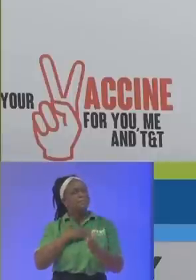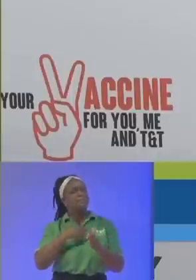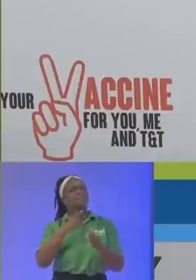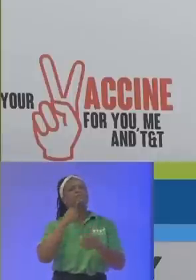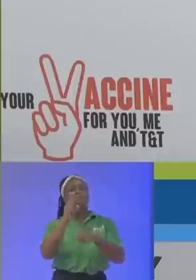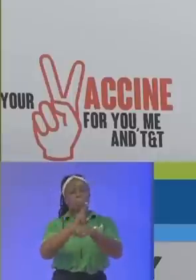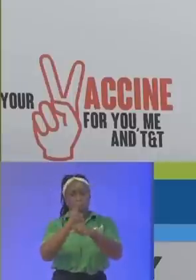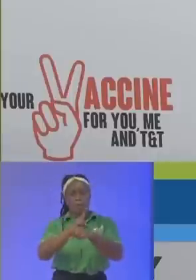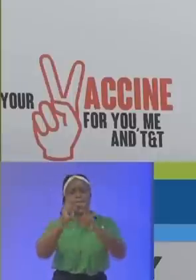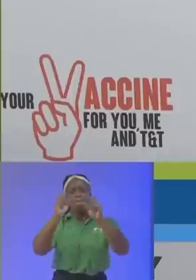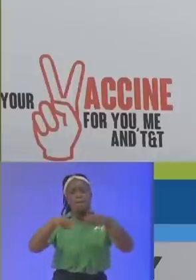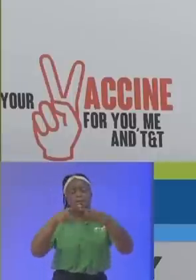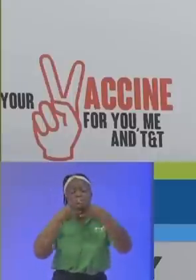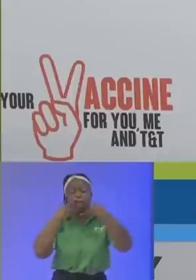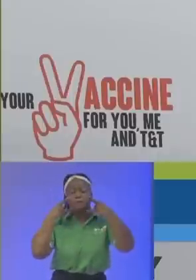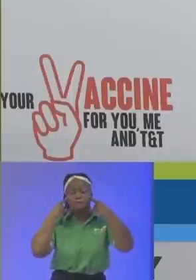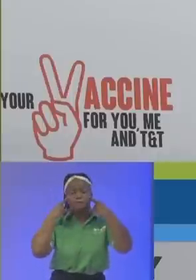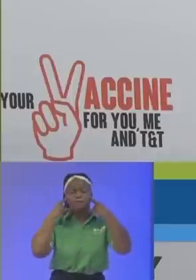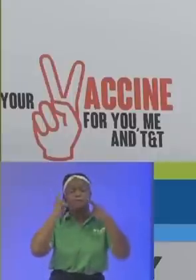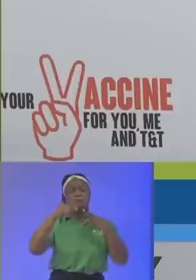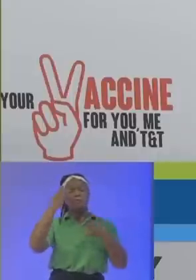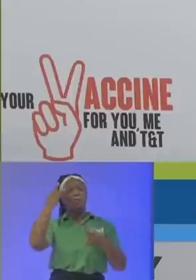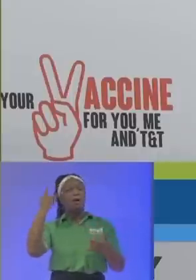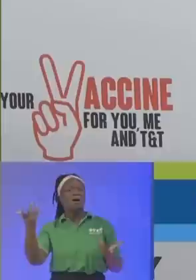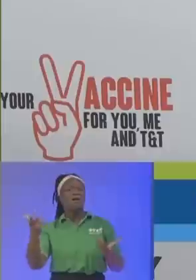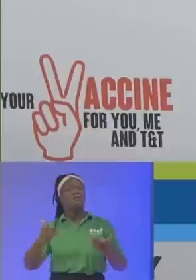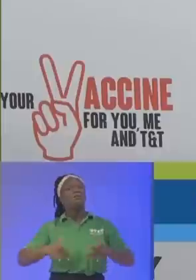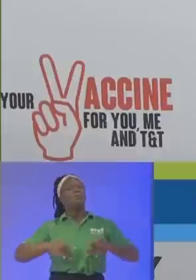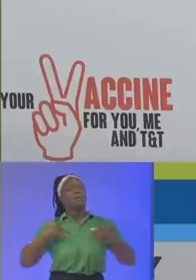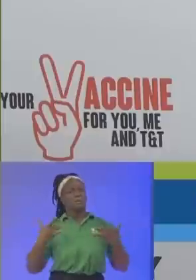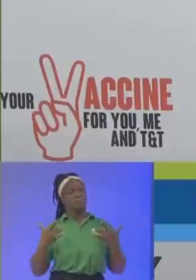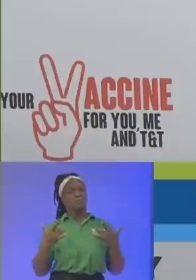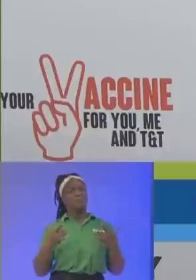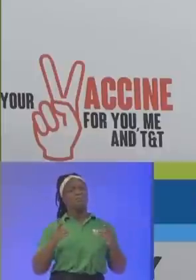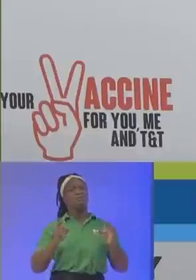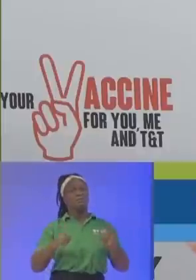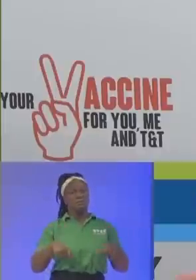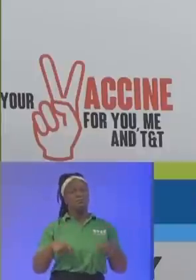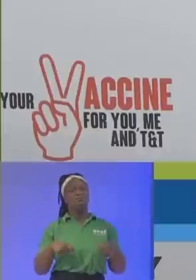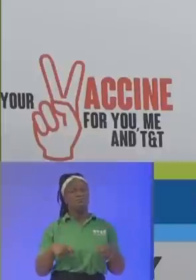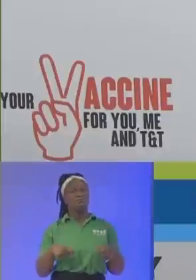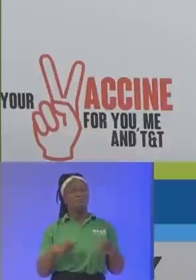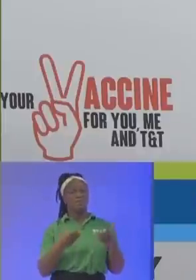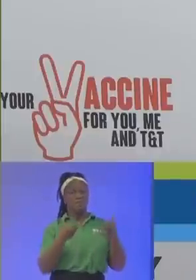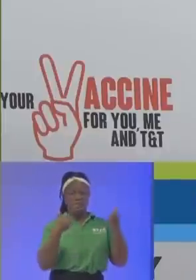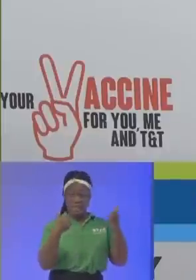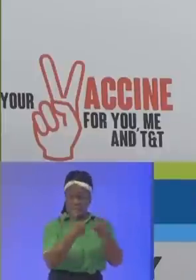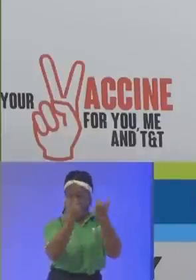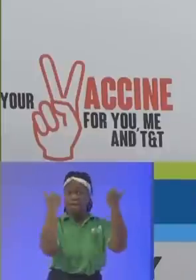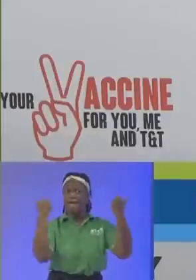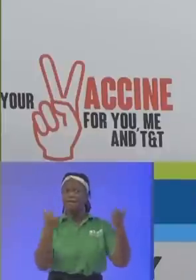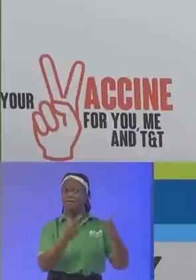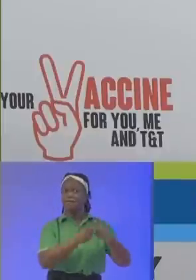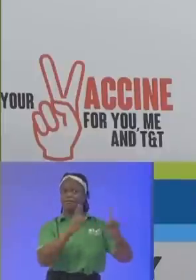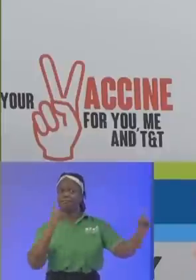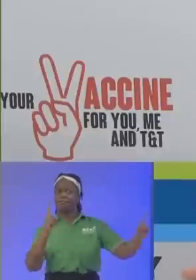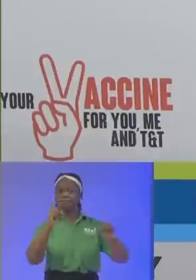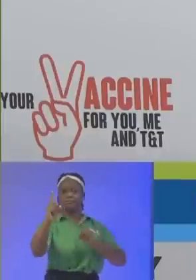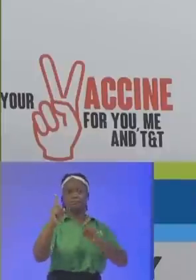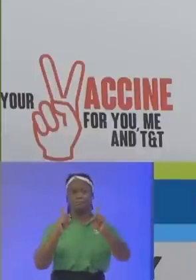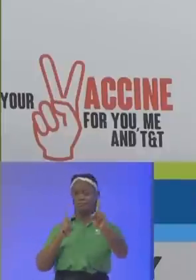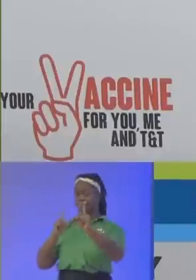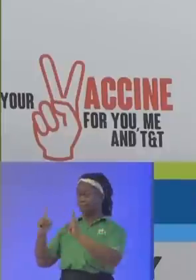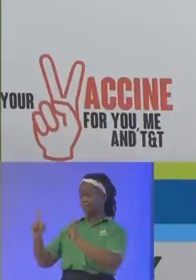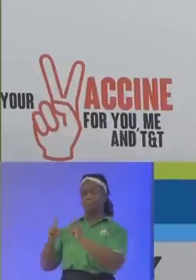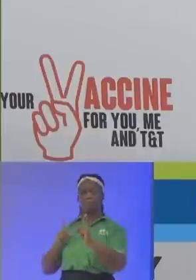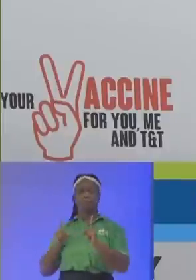events, social distancing can be a bit challenging when we are speaking with persons. However, if someone has to eat or drink